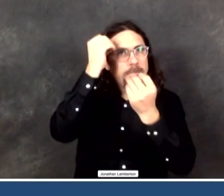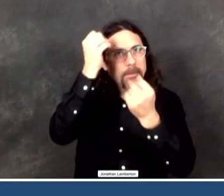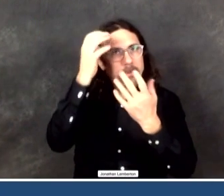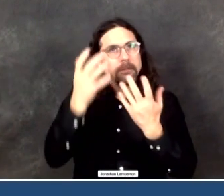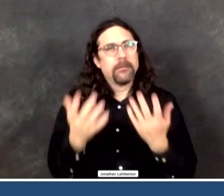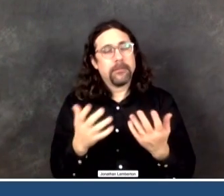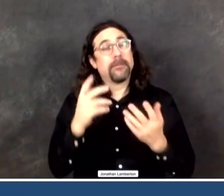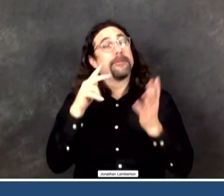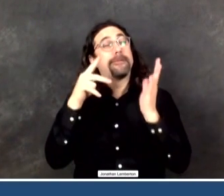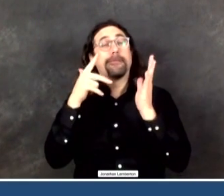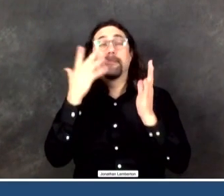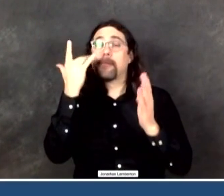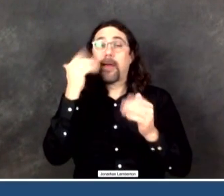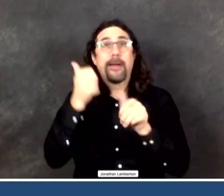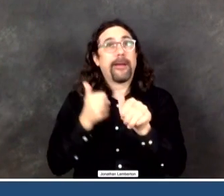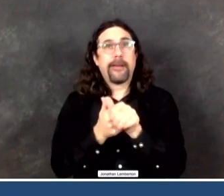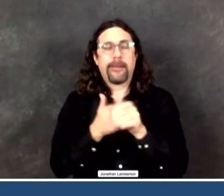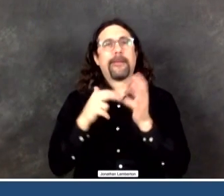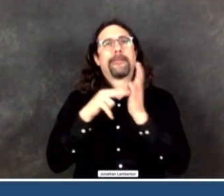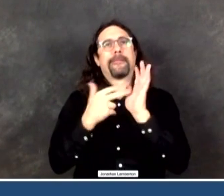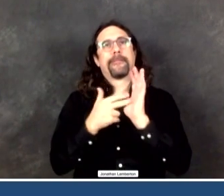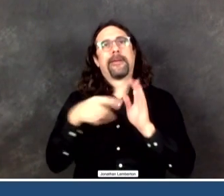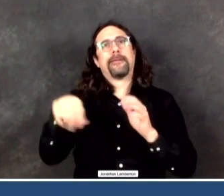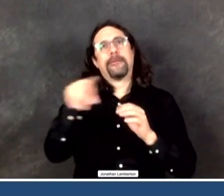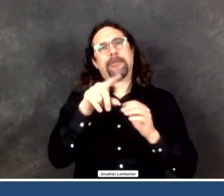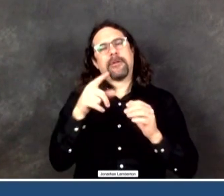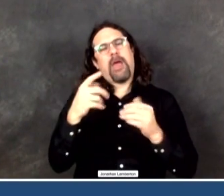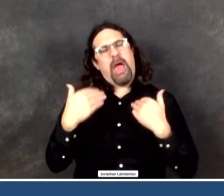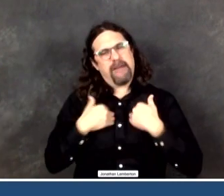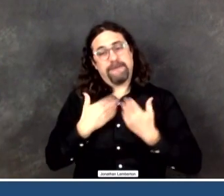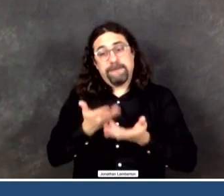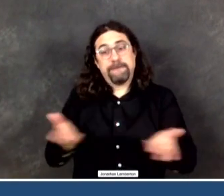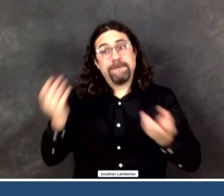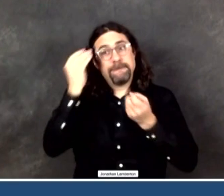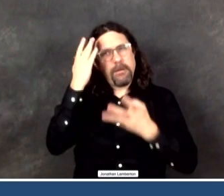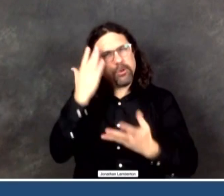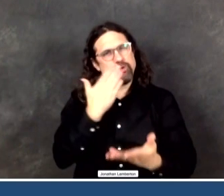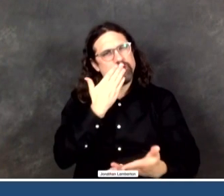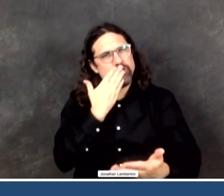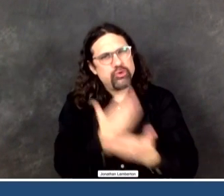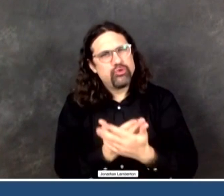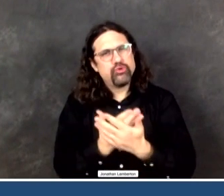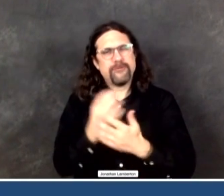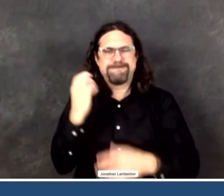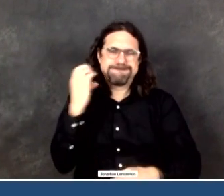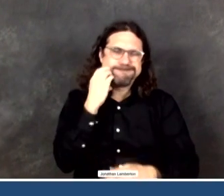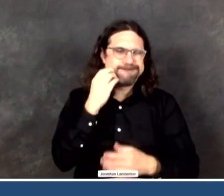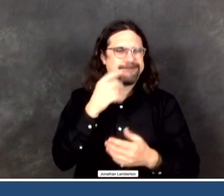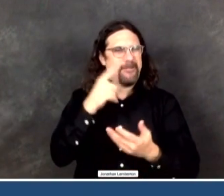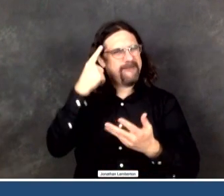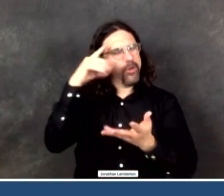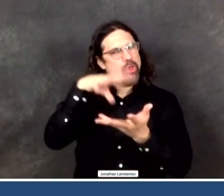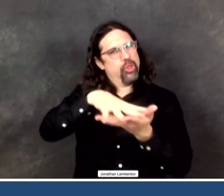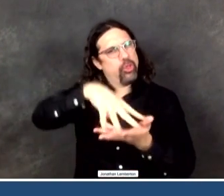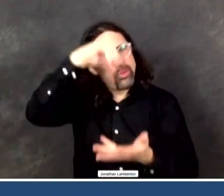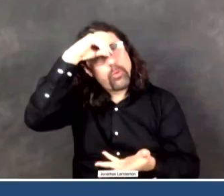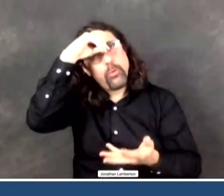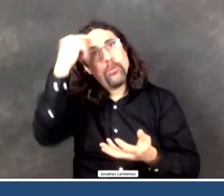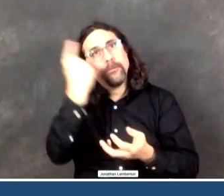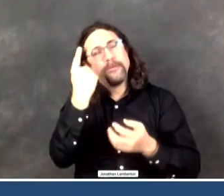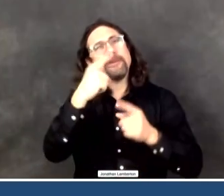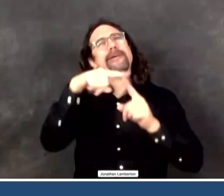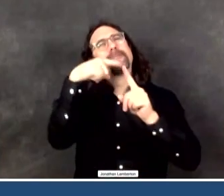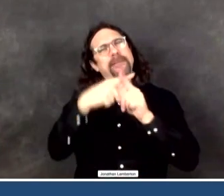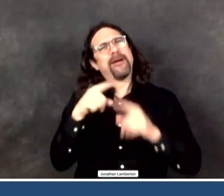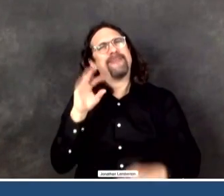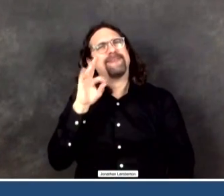education process in the meantime. Fourth, we got about 75,000 seniors. They were looking forward to